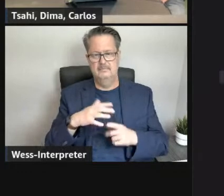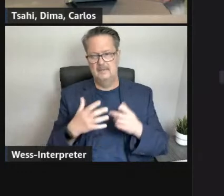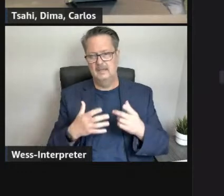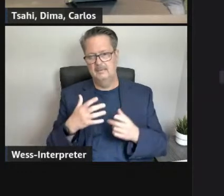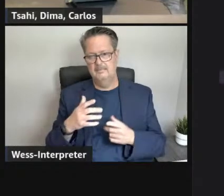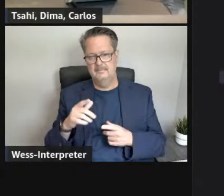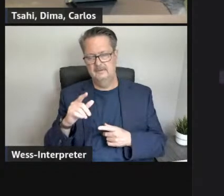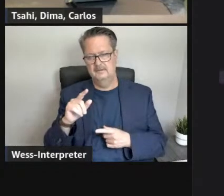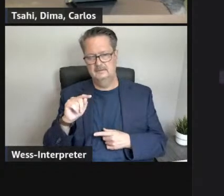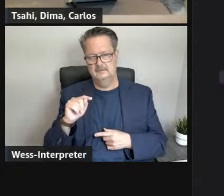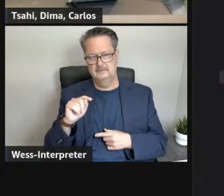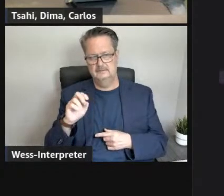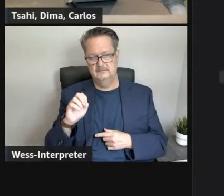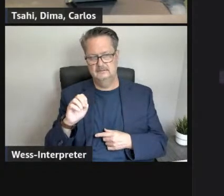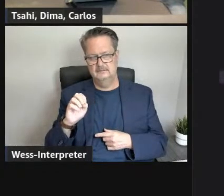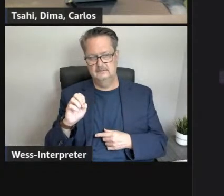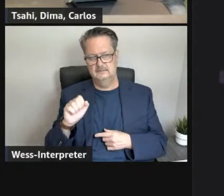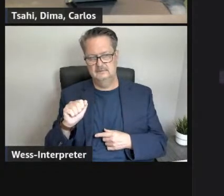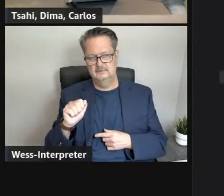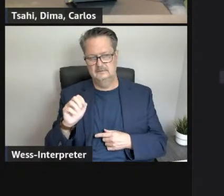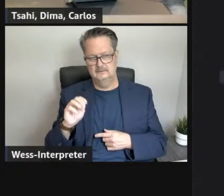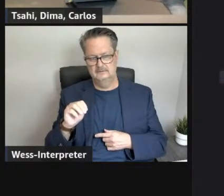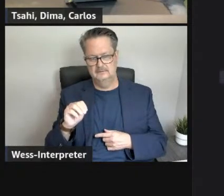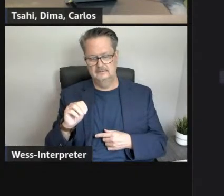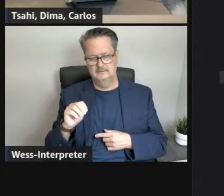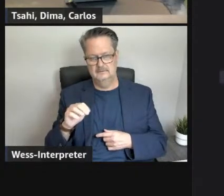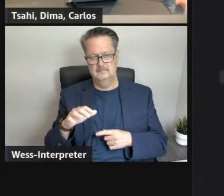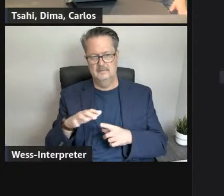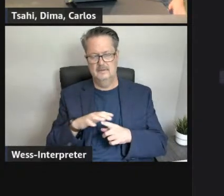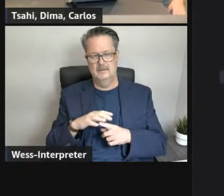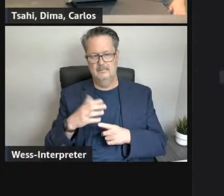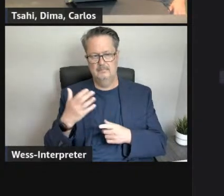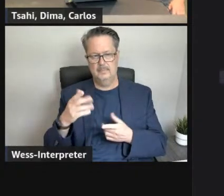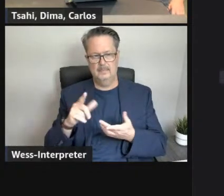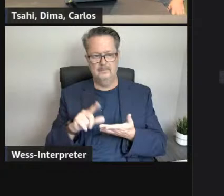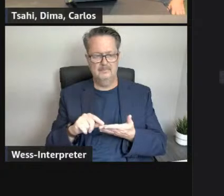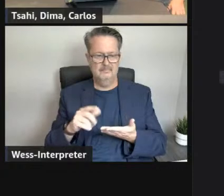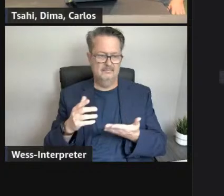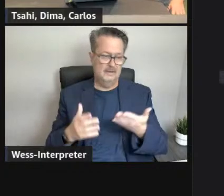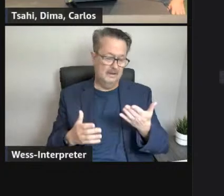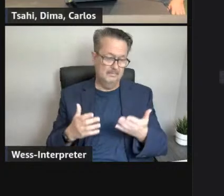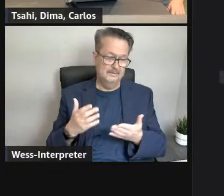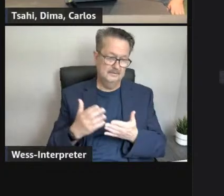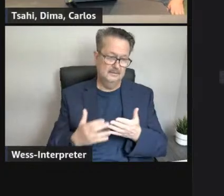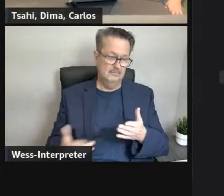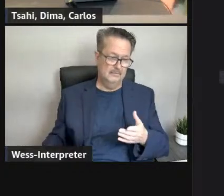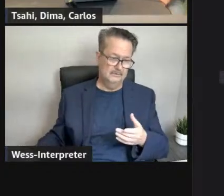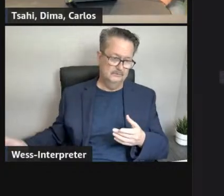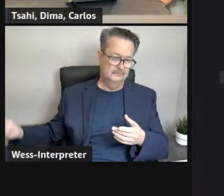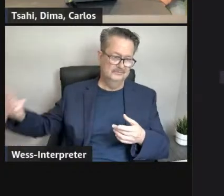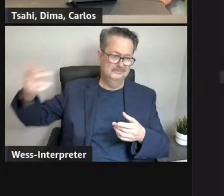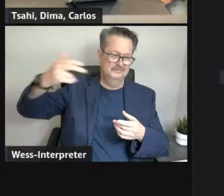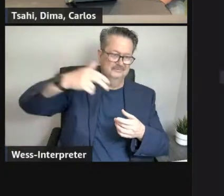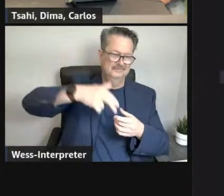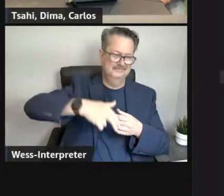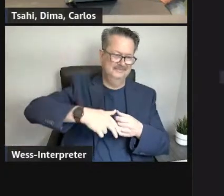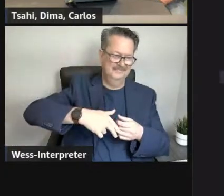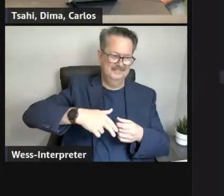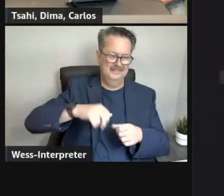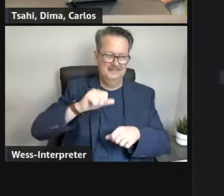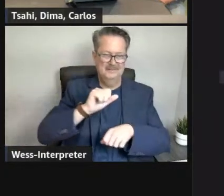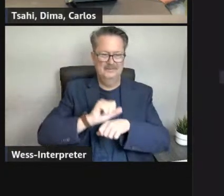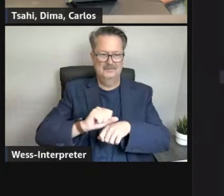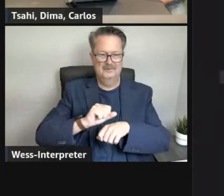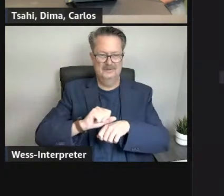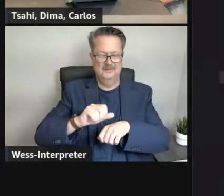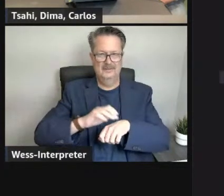So multiple, you created a team blueprint. Right. So maybe someone joined this team and is working on it right now,